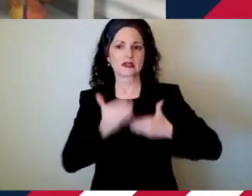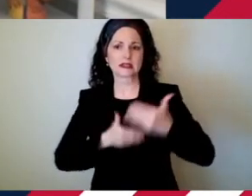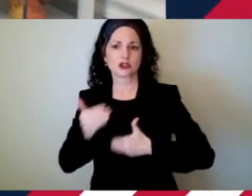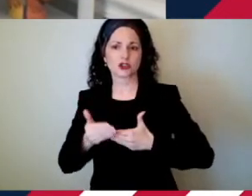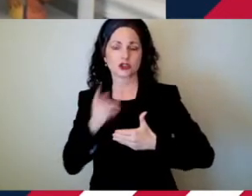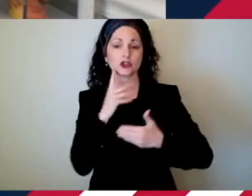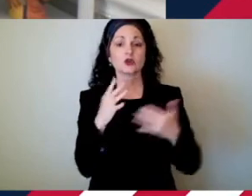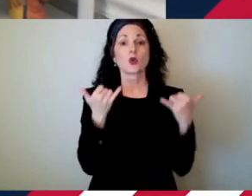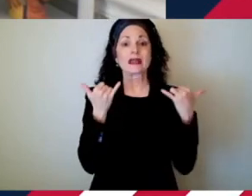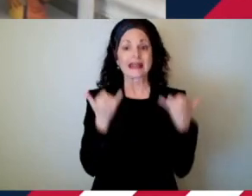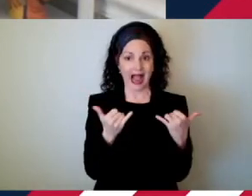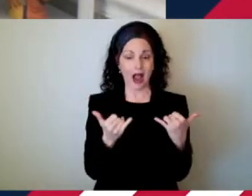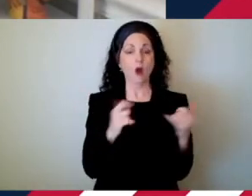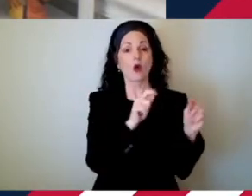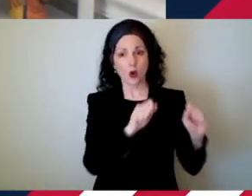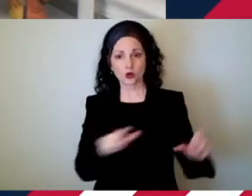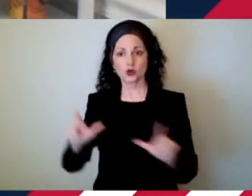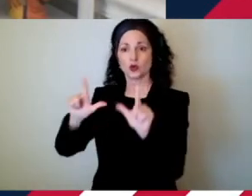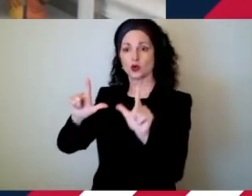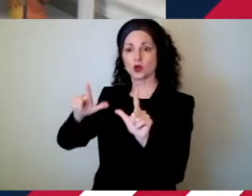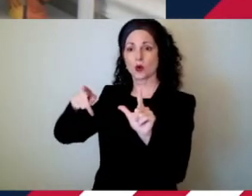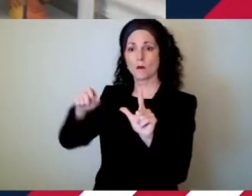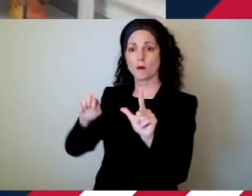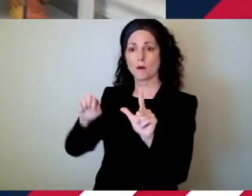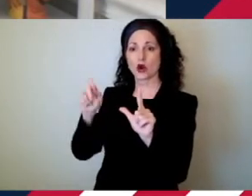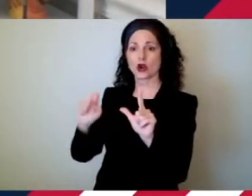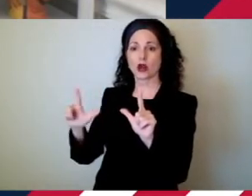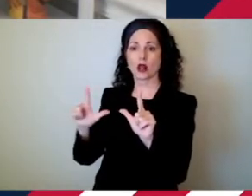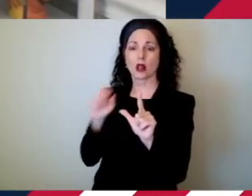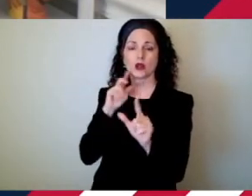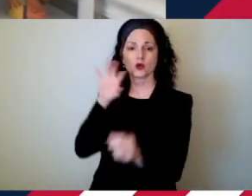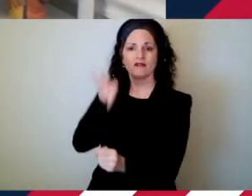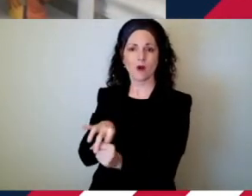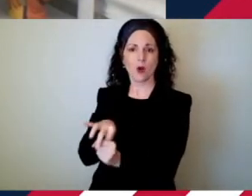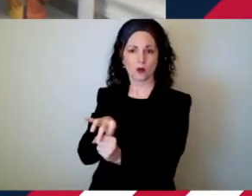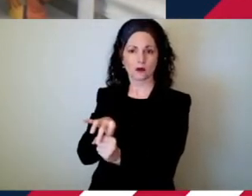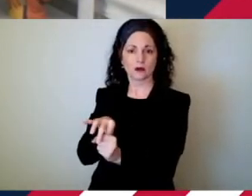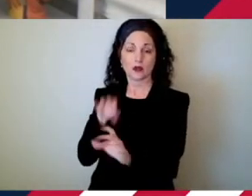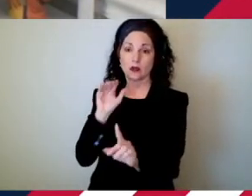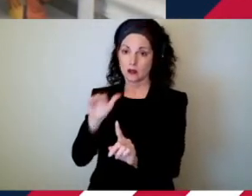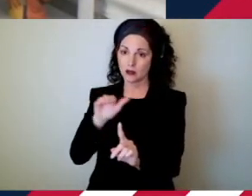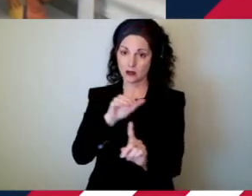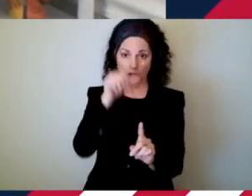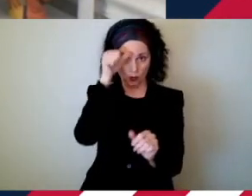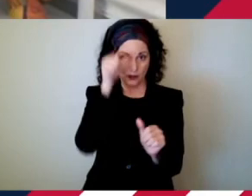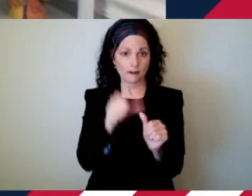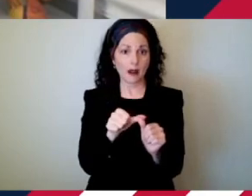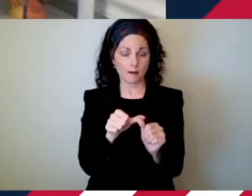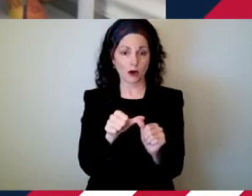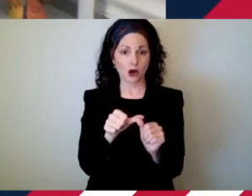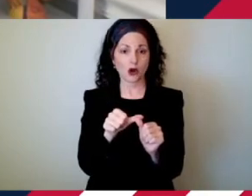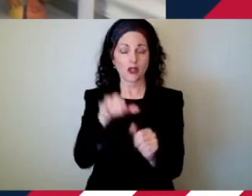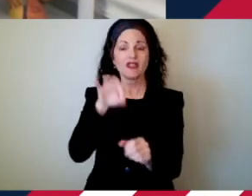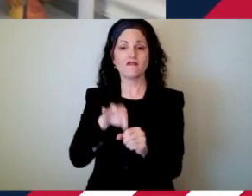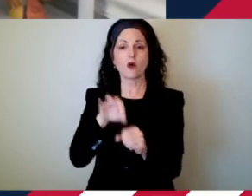portal voting box. As a reminder, votes will be displayed in the middle of the page in the portal. There's